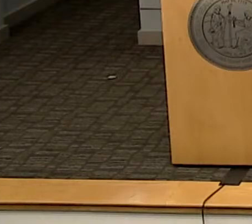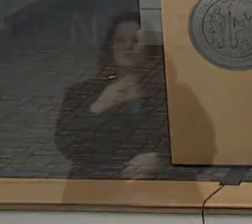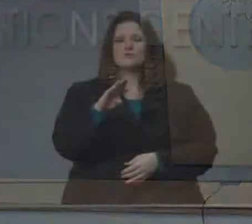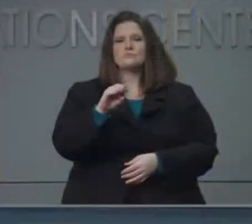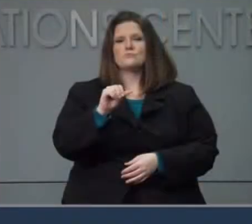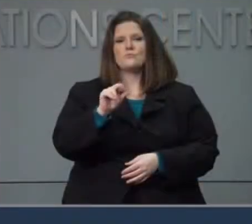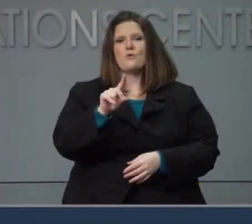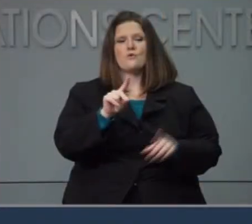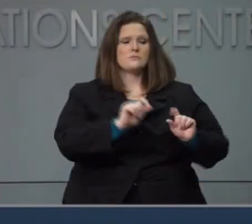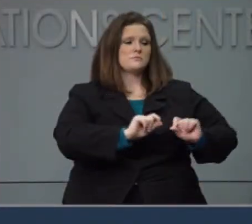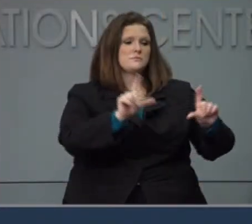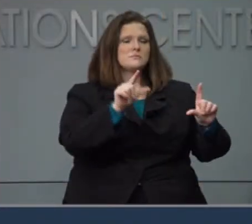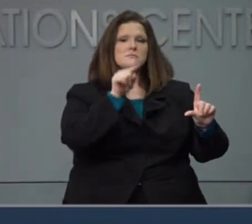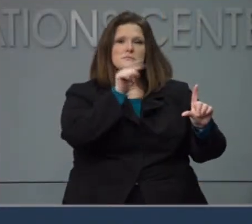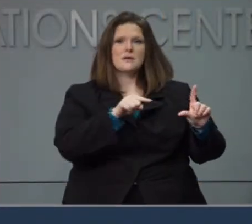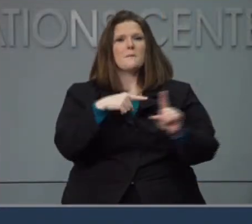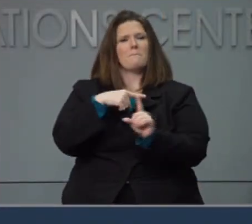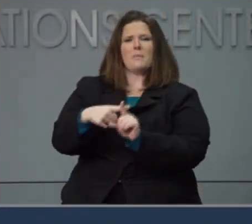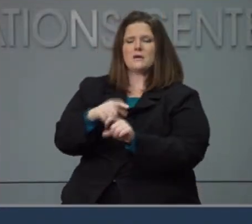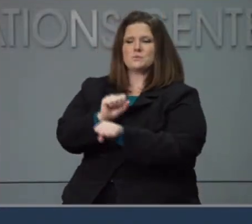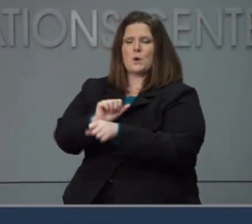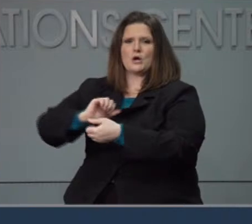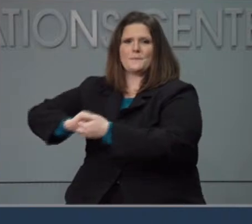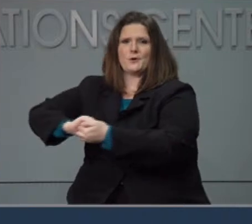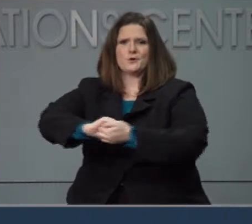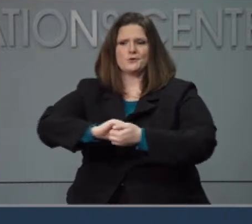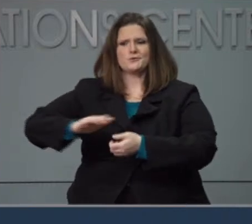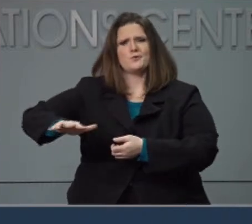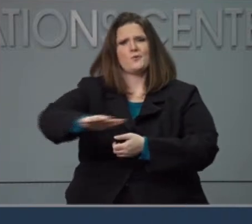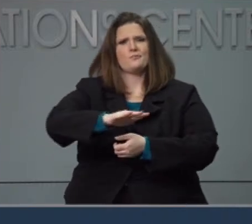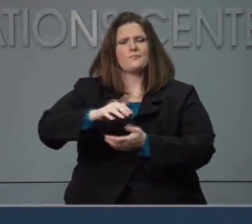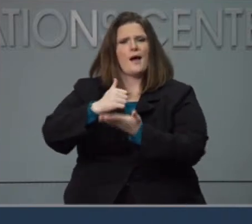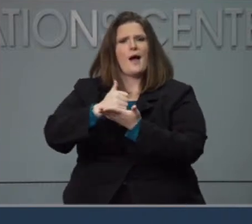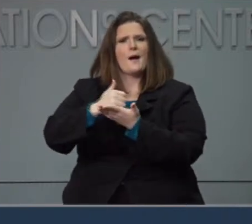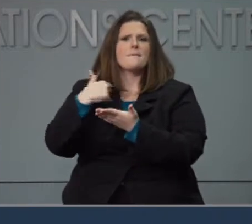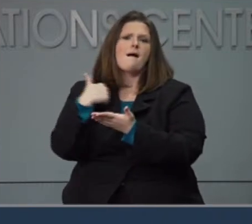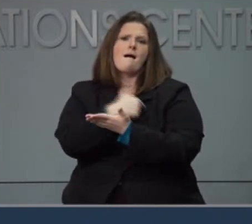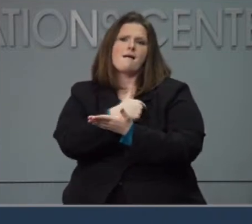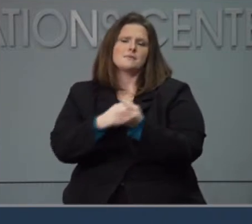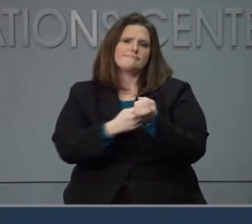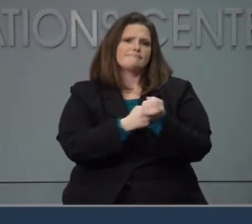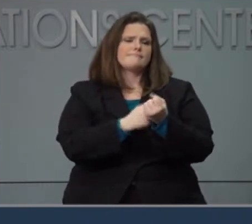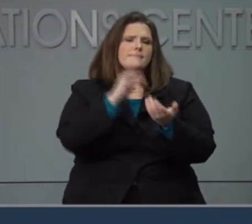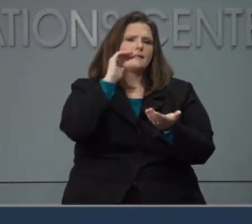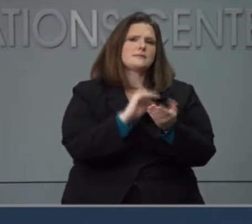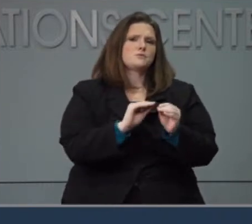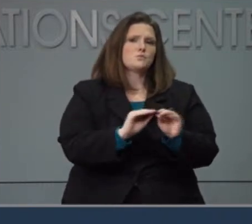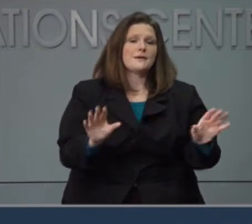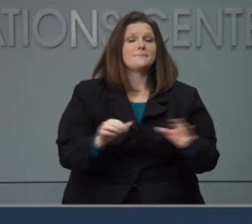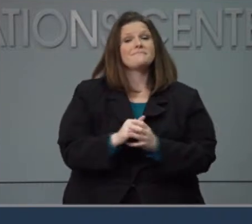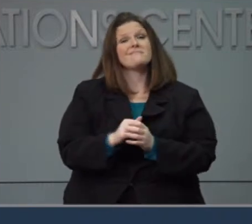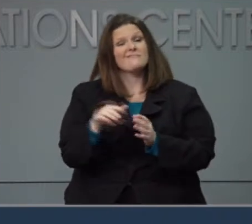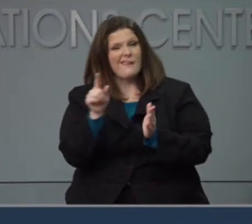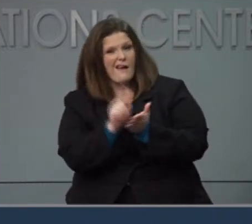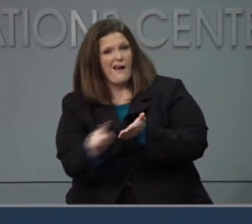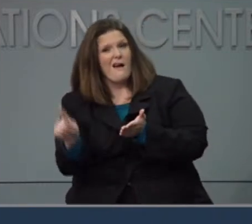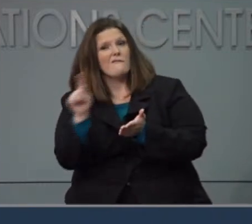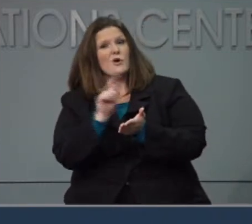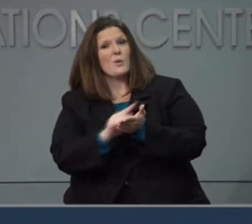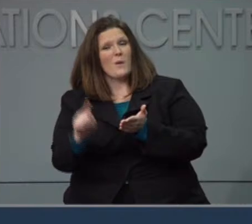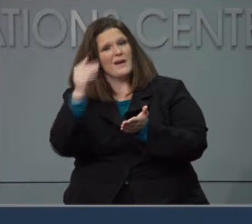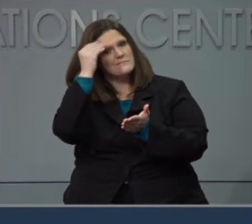this virus. I'll come back to these after we go through our data, so let's get started. As a reminder, every week we look at